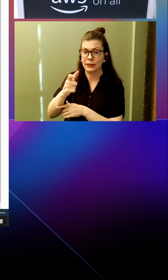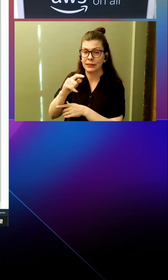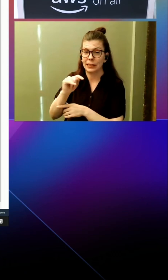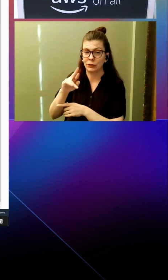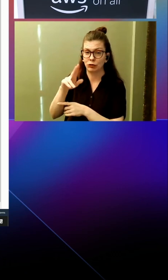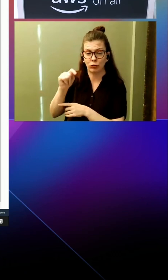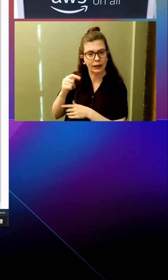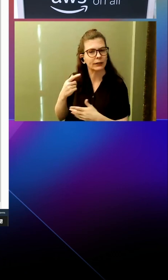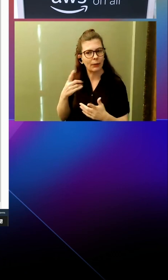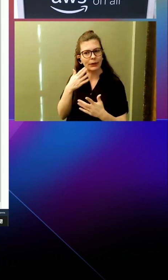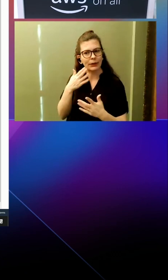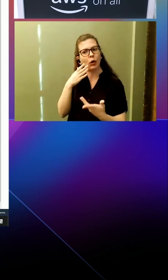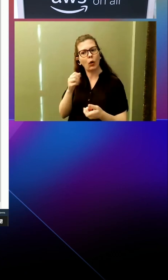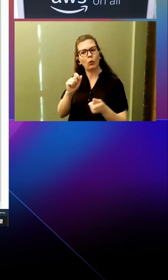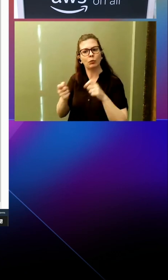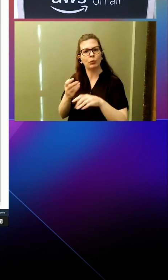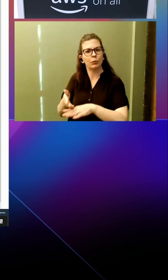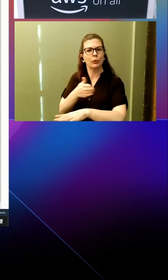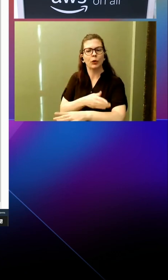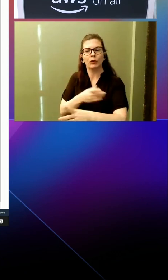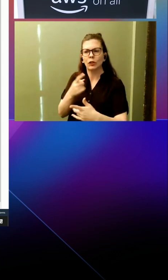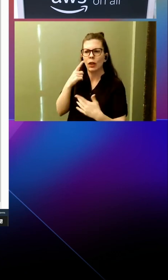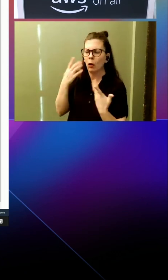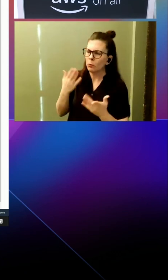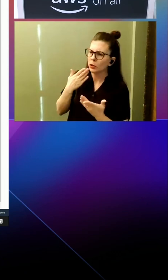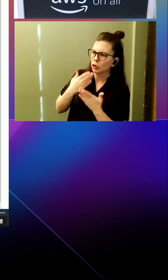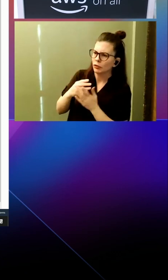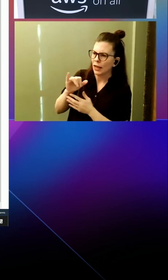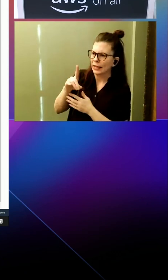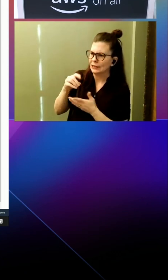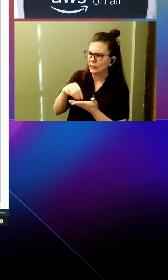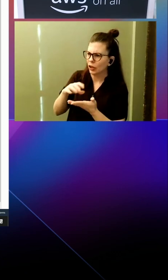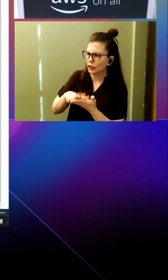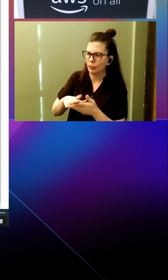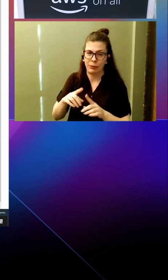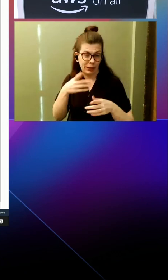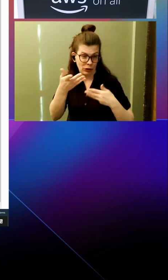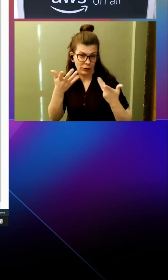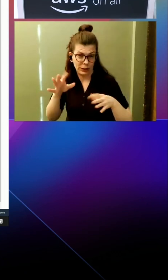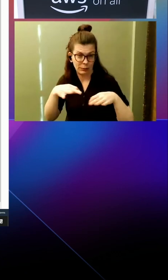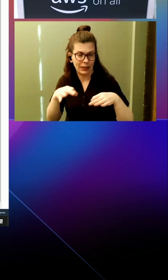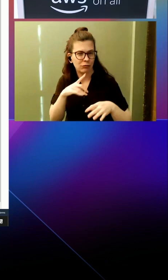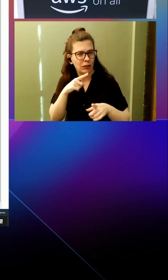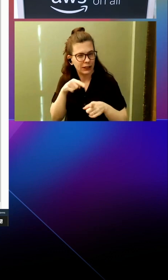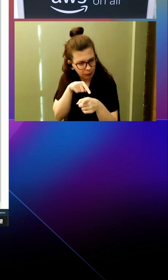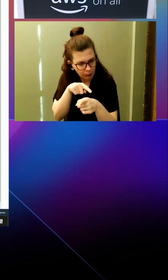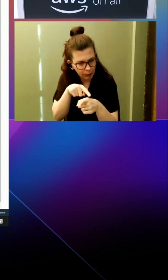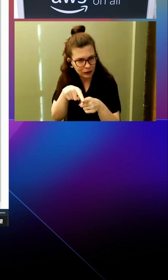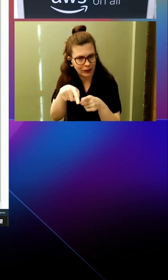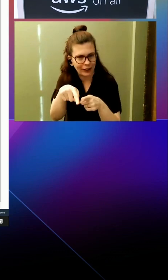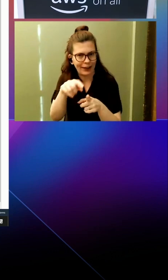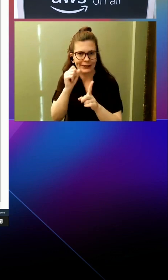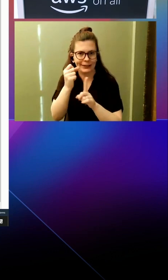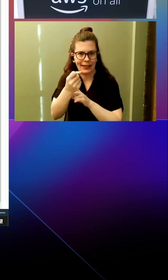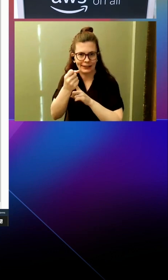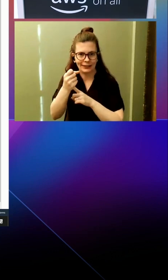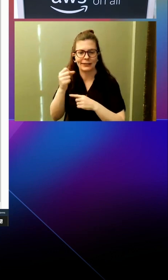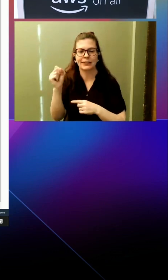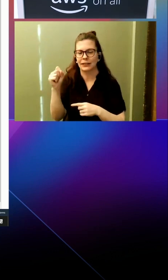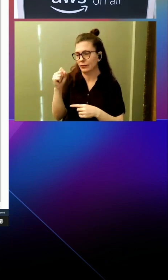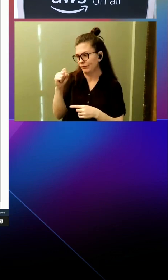oh, it would obviously work for ID documents, but as you've explained, it's a very sort of specialized use case. Correct. And that you've